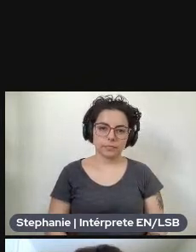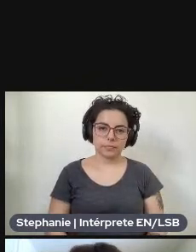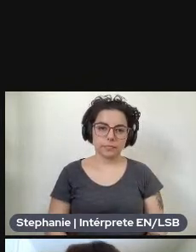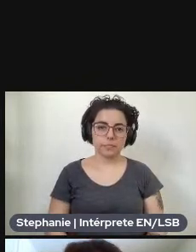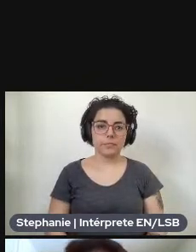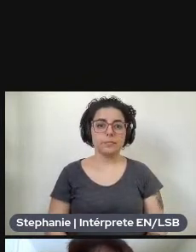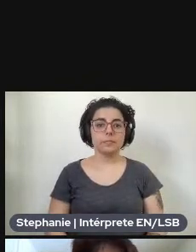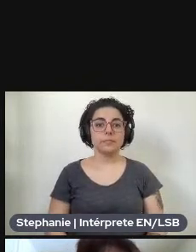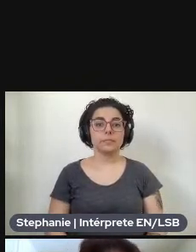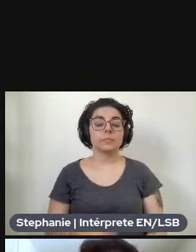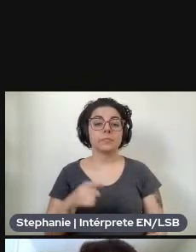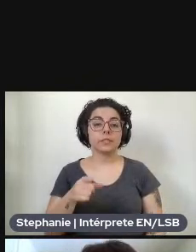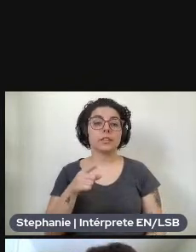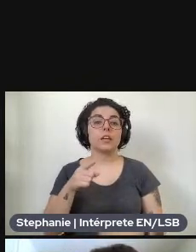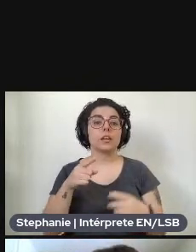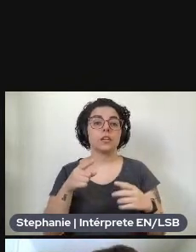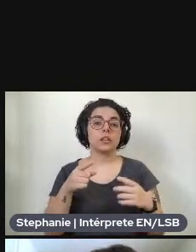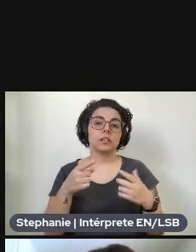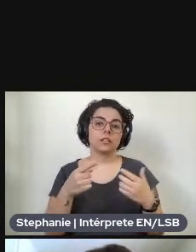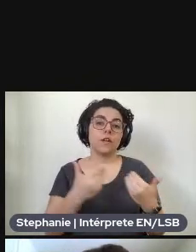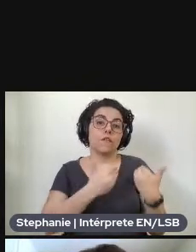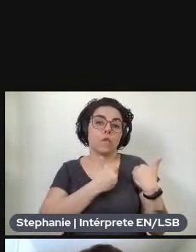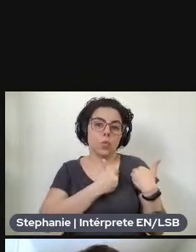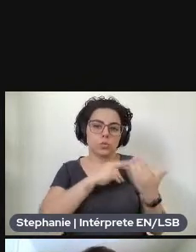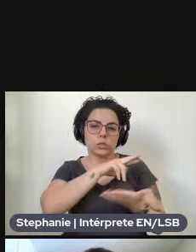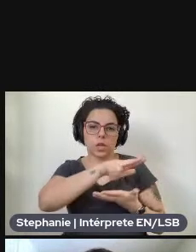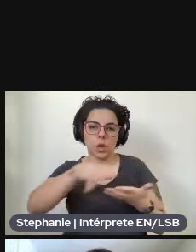Pragmatic functions work as follows.